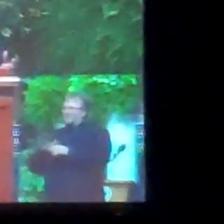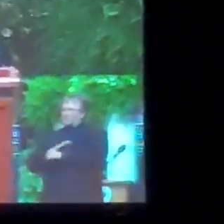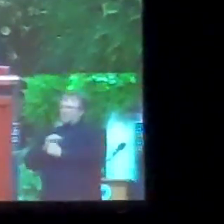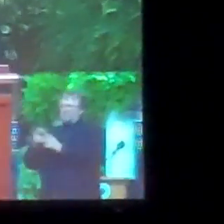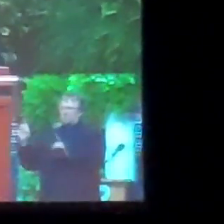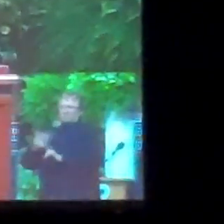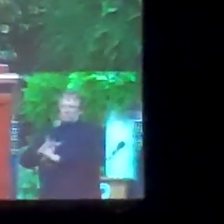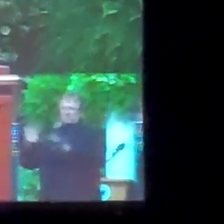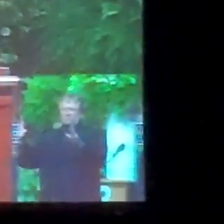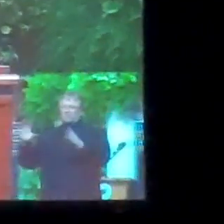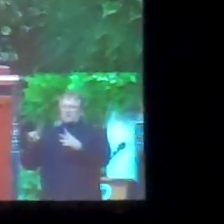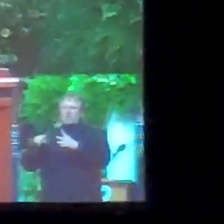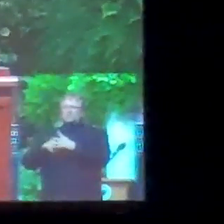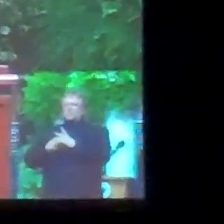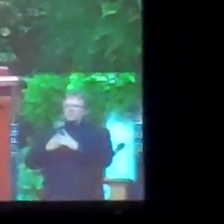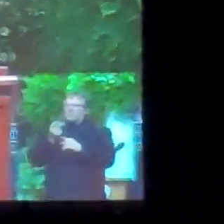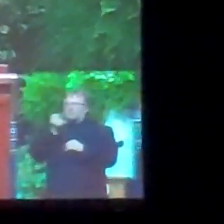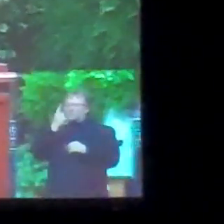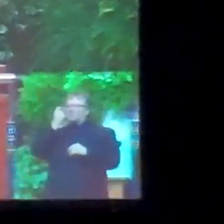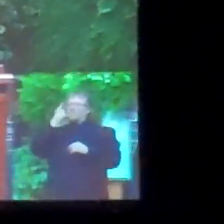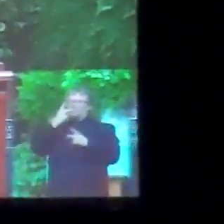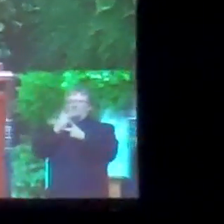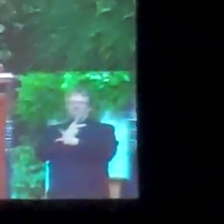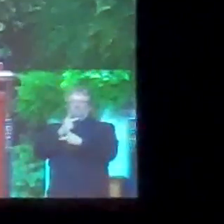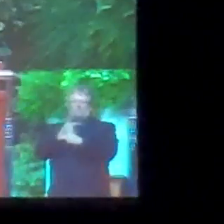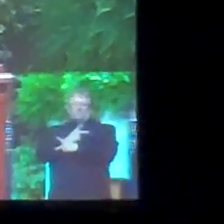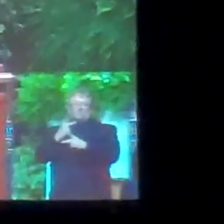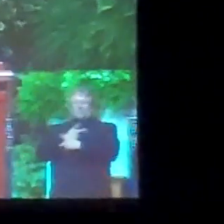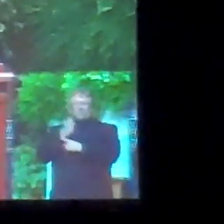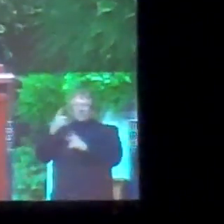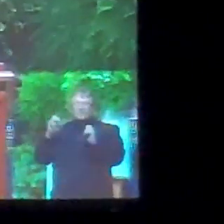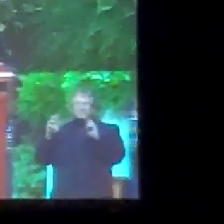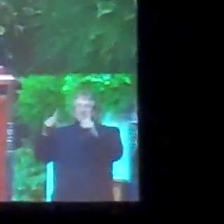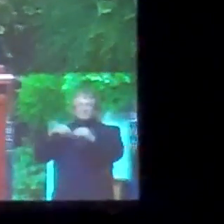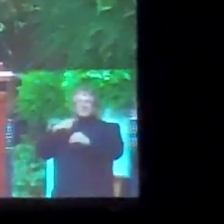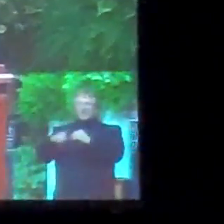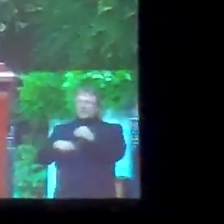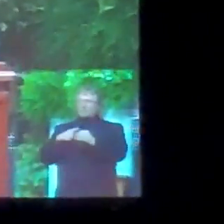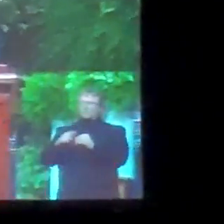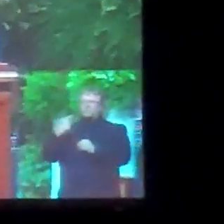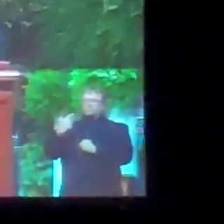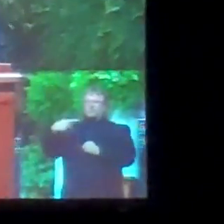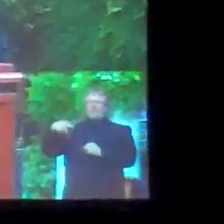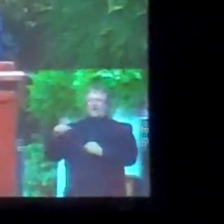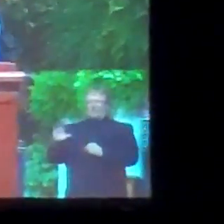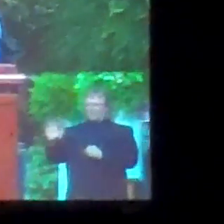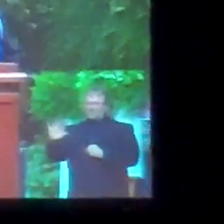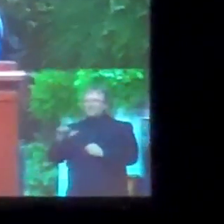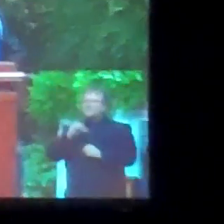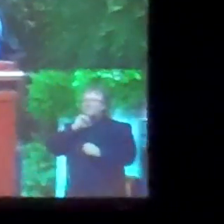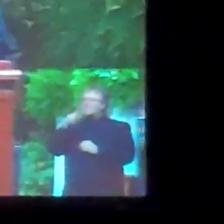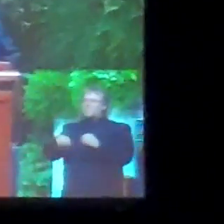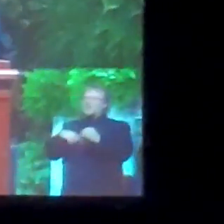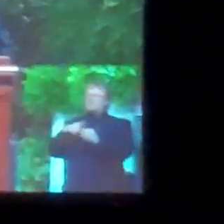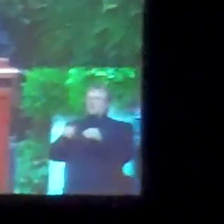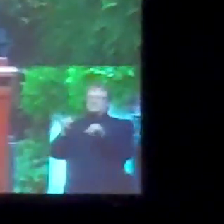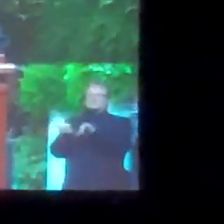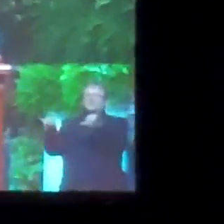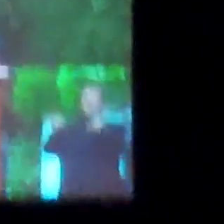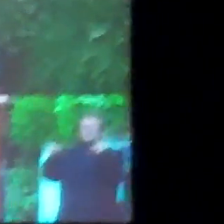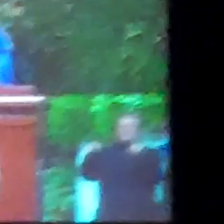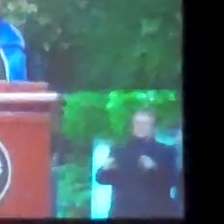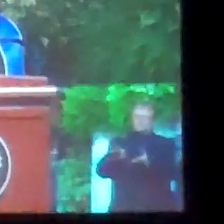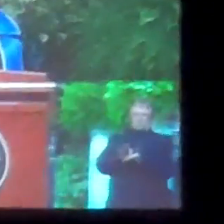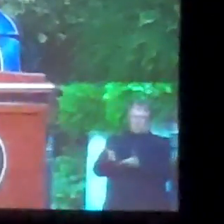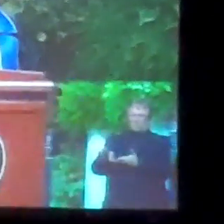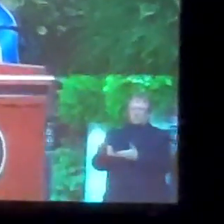I started to figure stuff out. See, getting an education isn't about a GPA, and it isn't about standardized test scores.